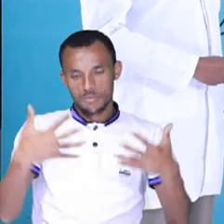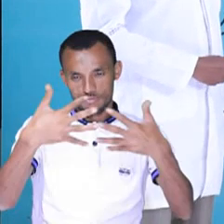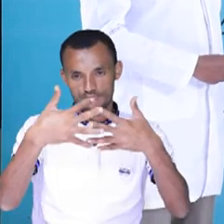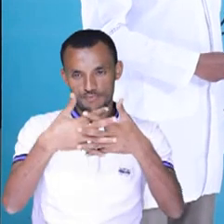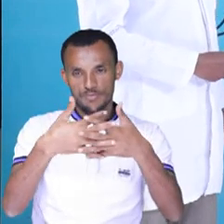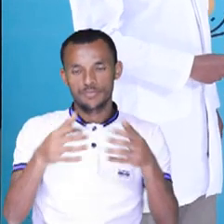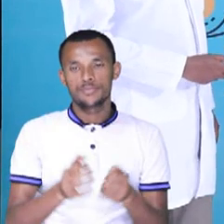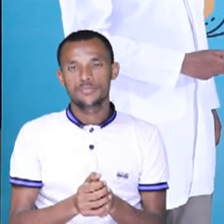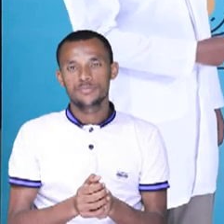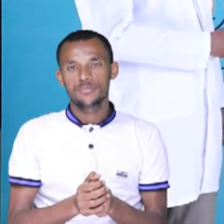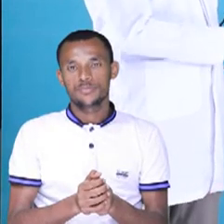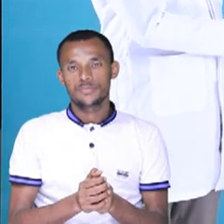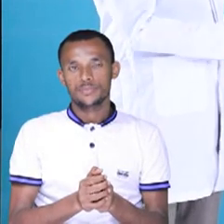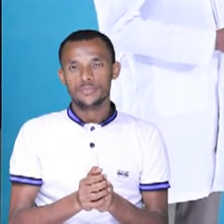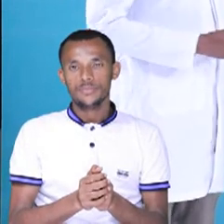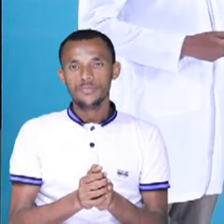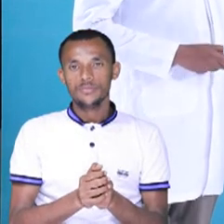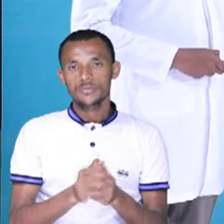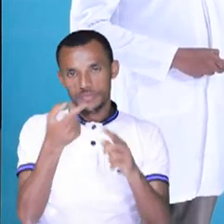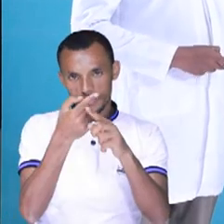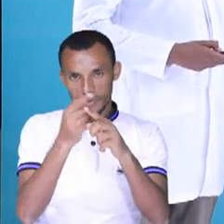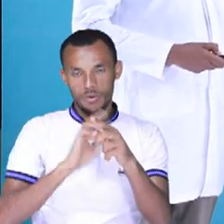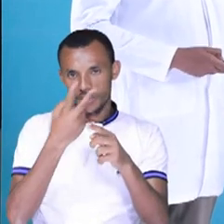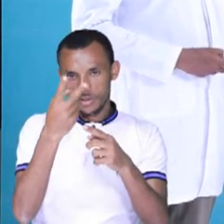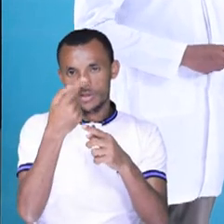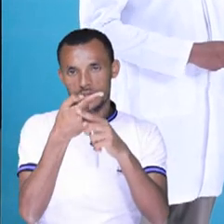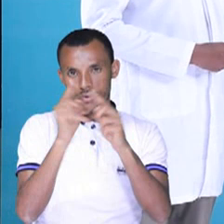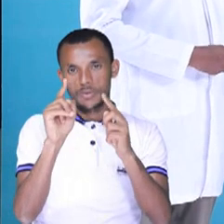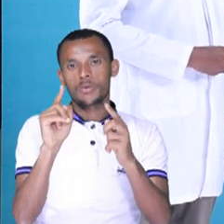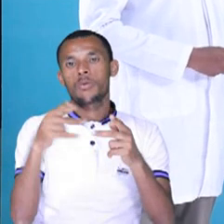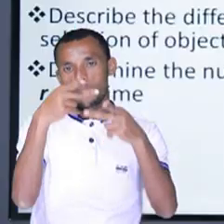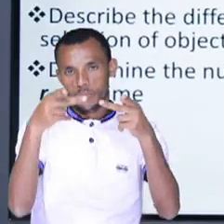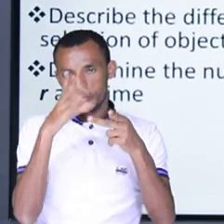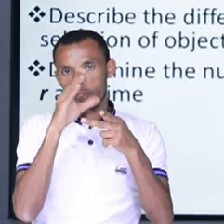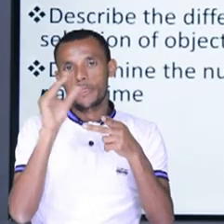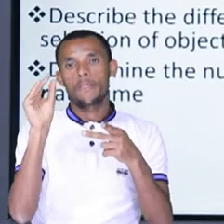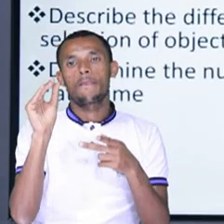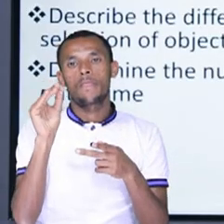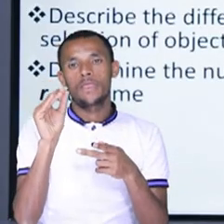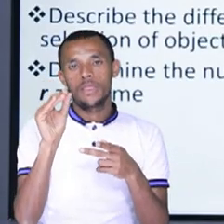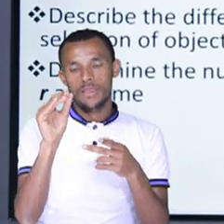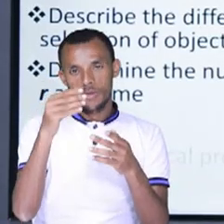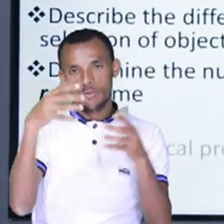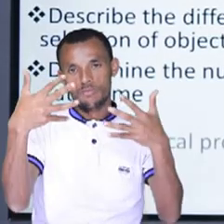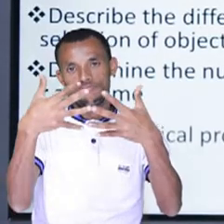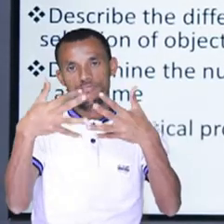combinations. You have the difference between permutations and combinations.